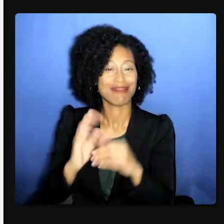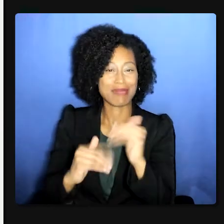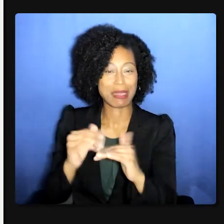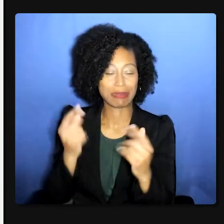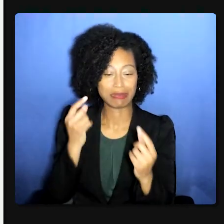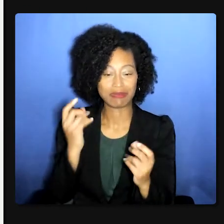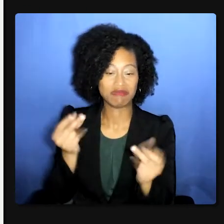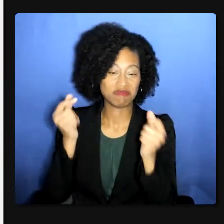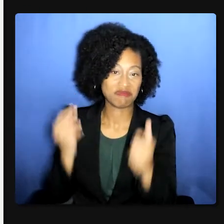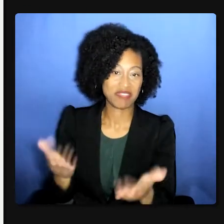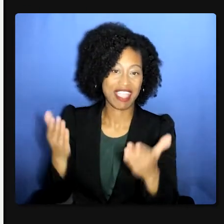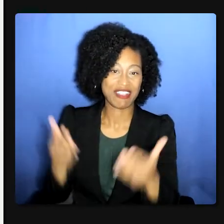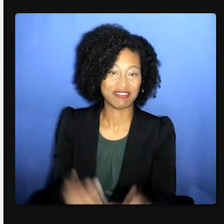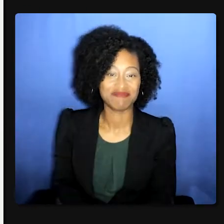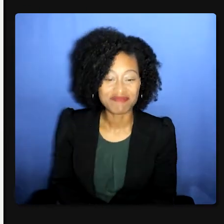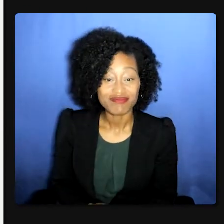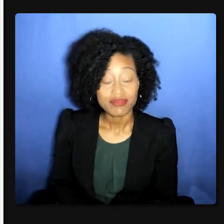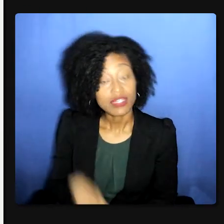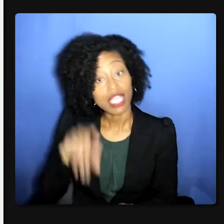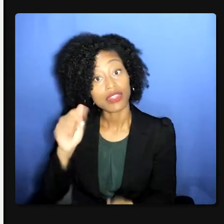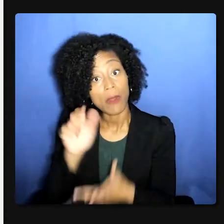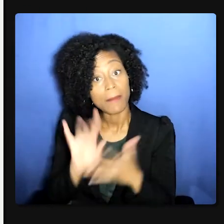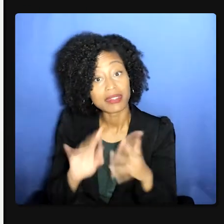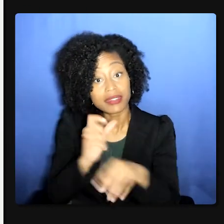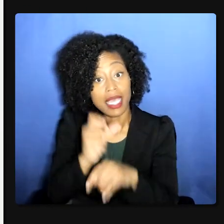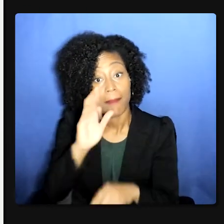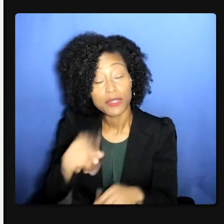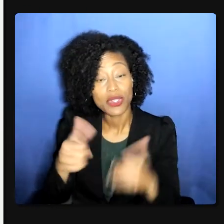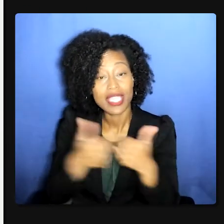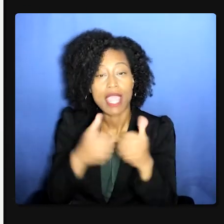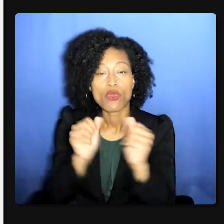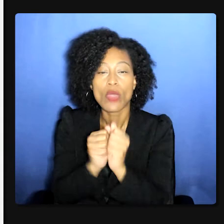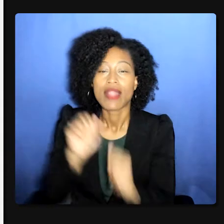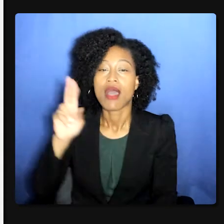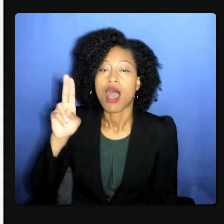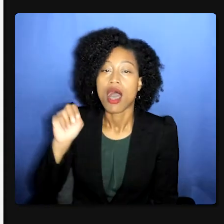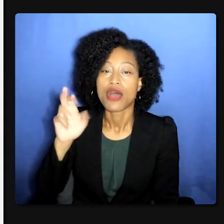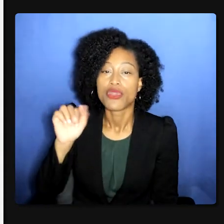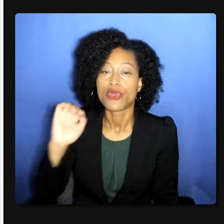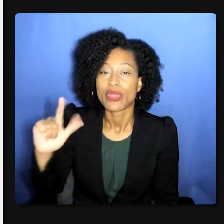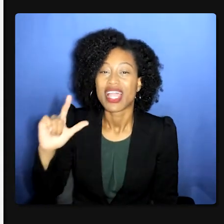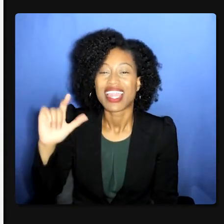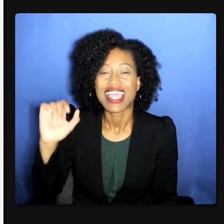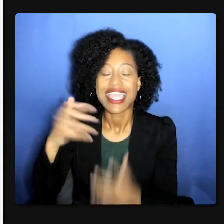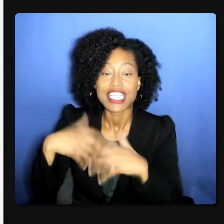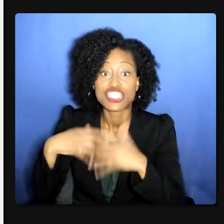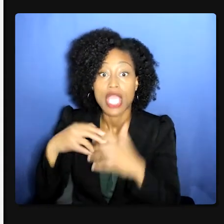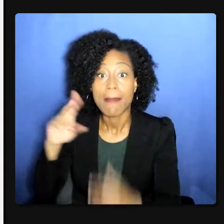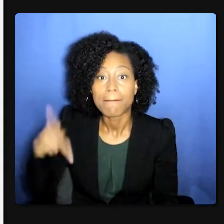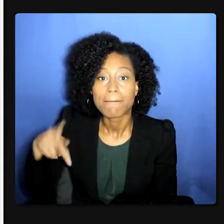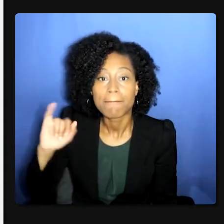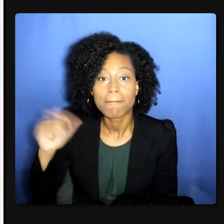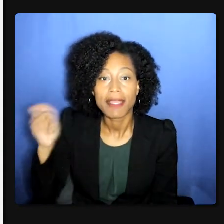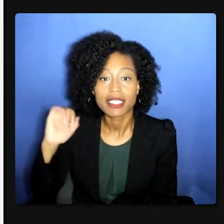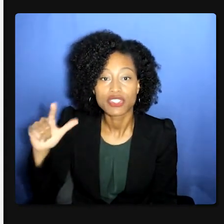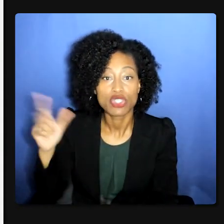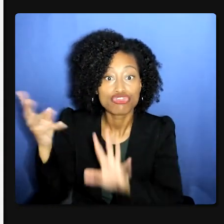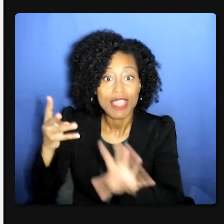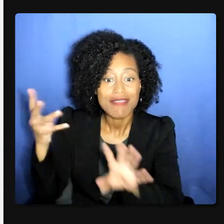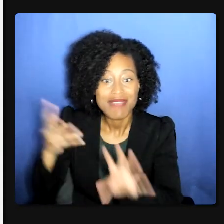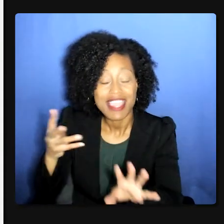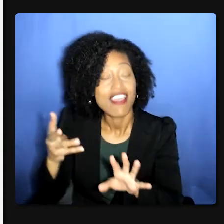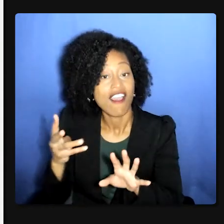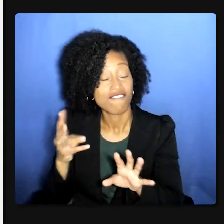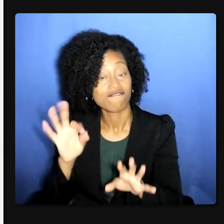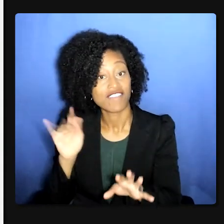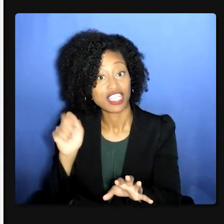build. Another option you saw is to set up your game with Unreal Engine's pixel streaming feature, so the producer can